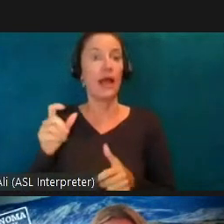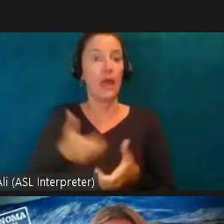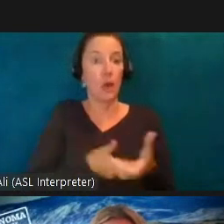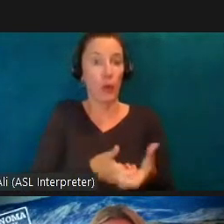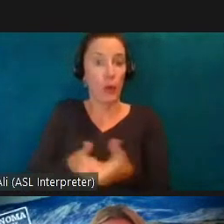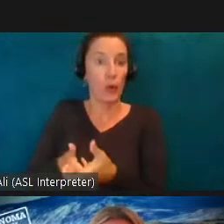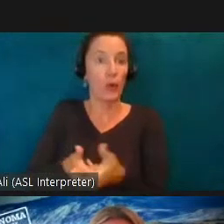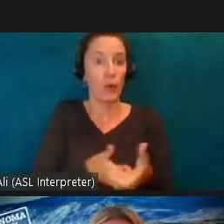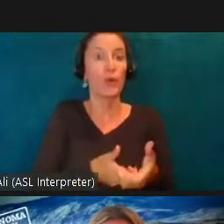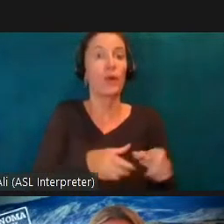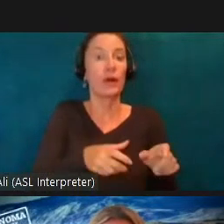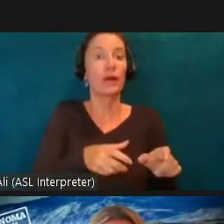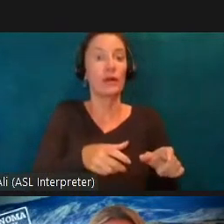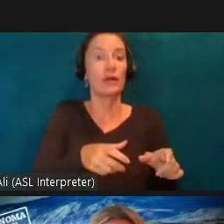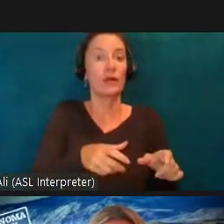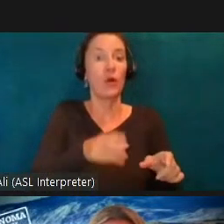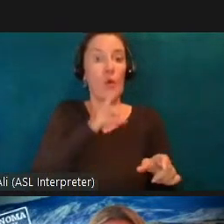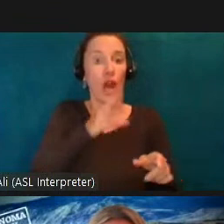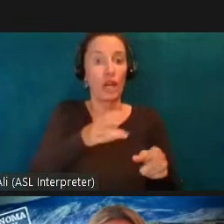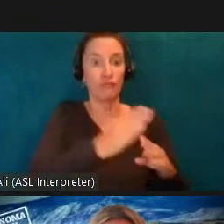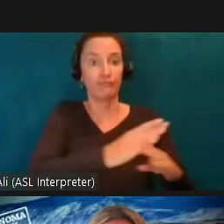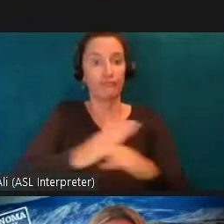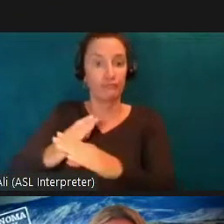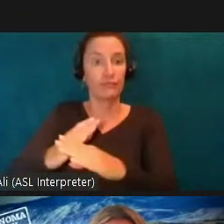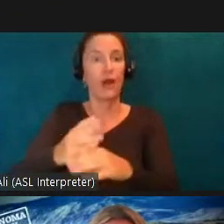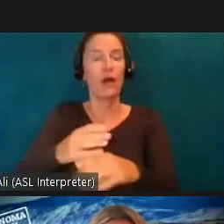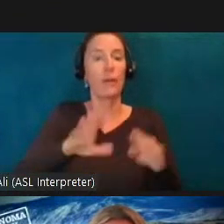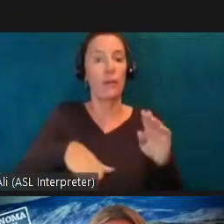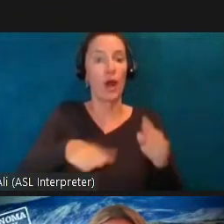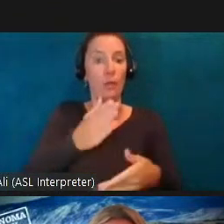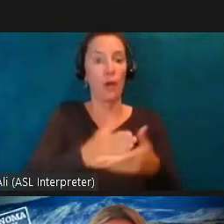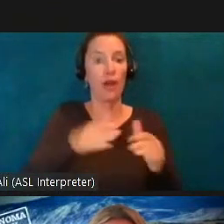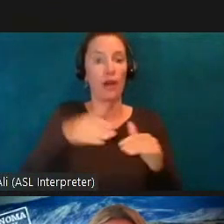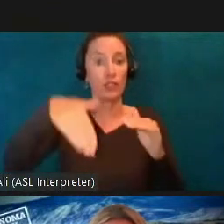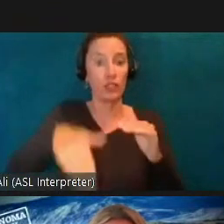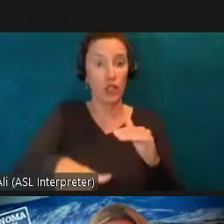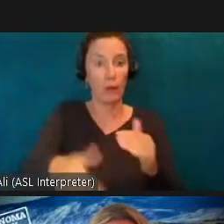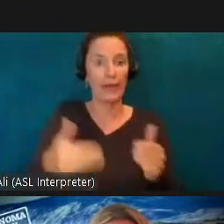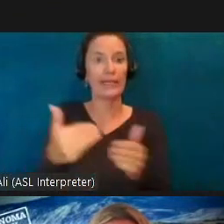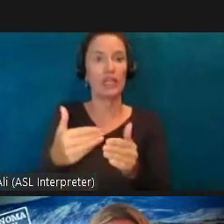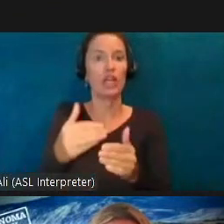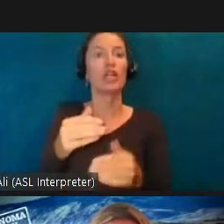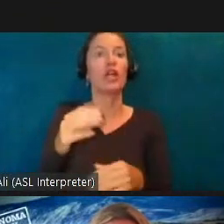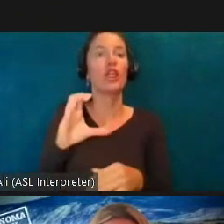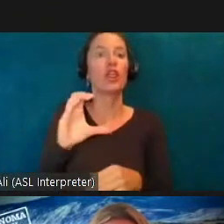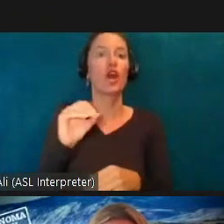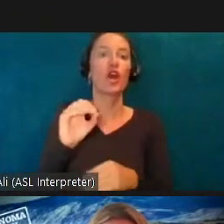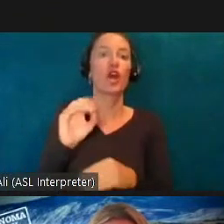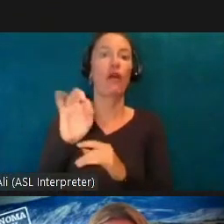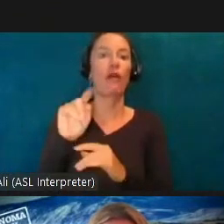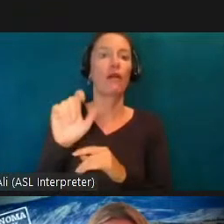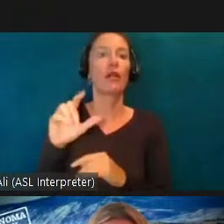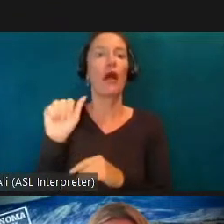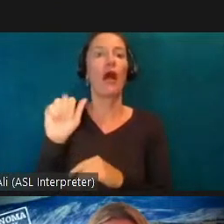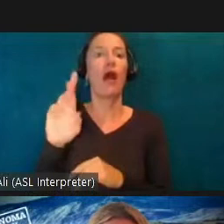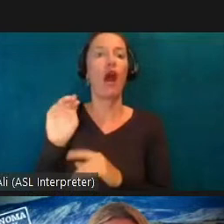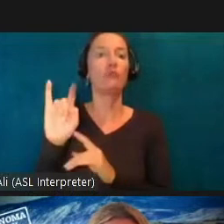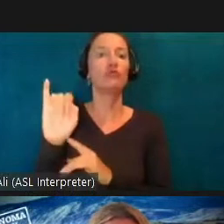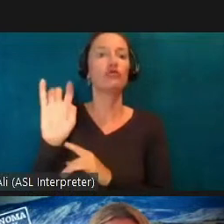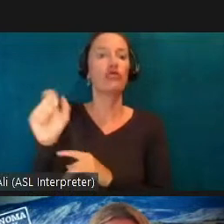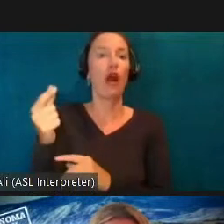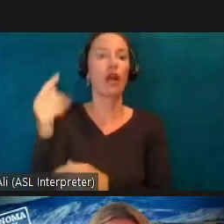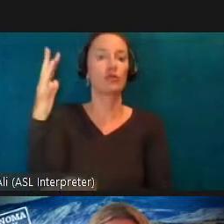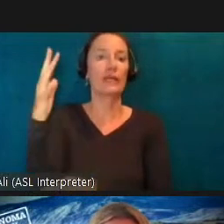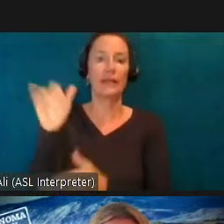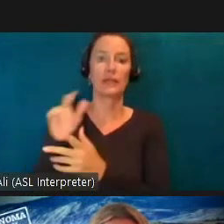in around the base of the slope next to the Colonel Armstrong tree to keep the fire from damaging the most